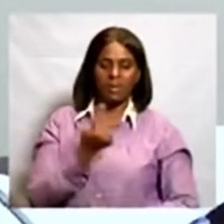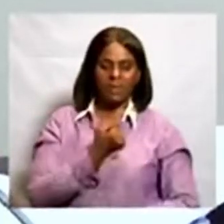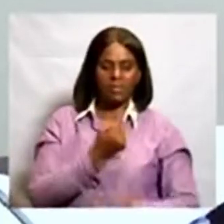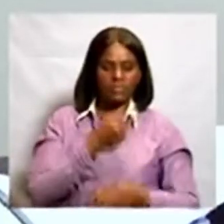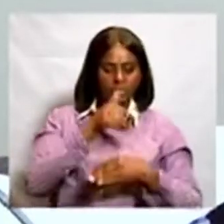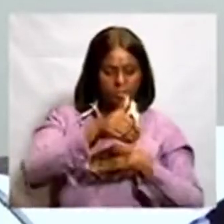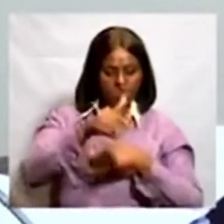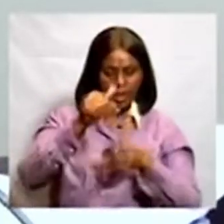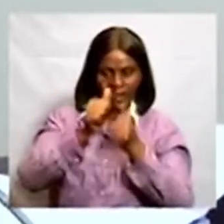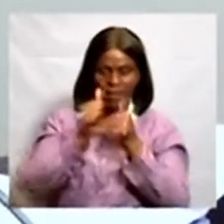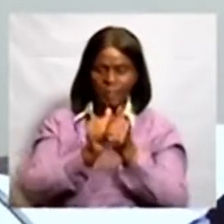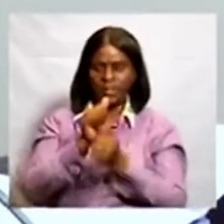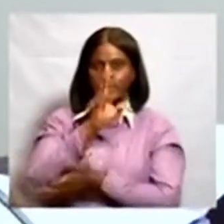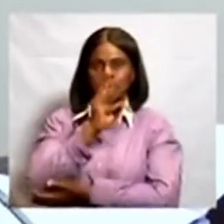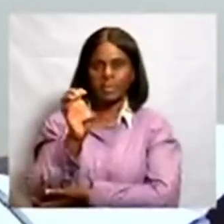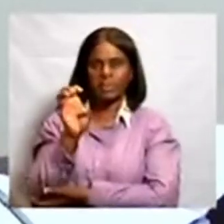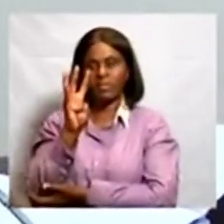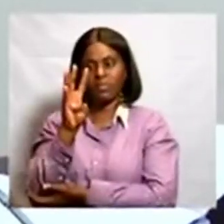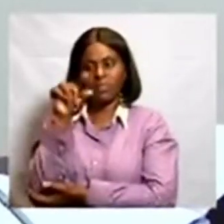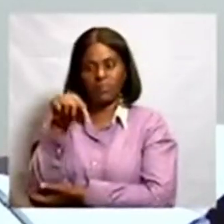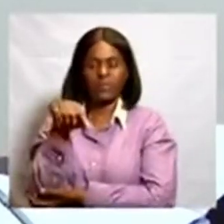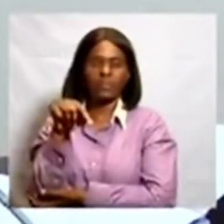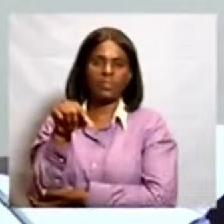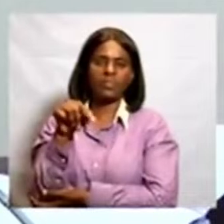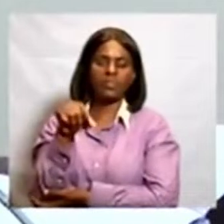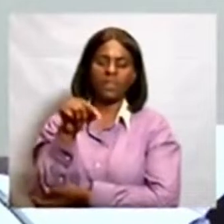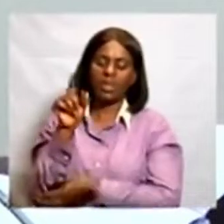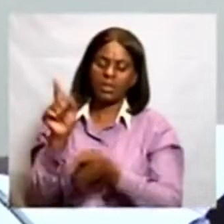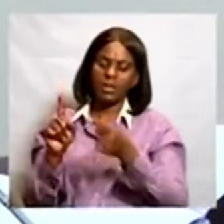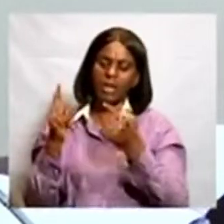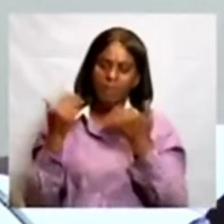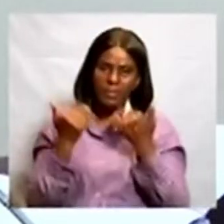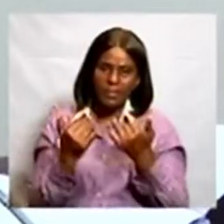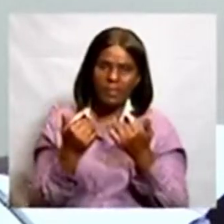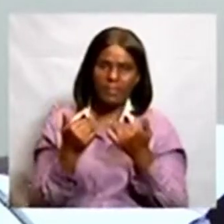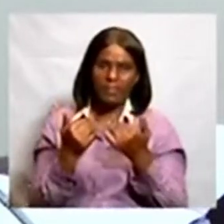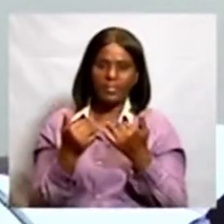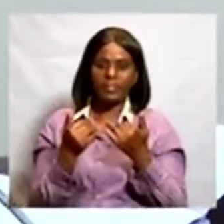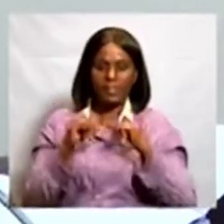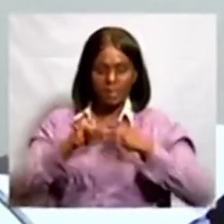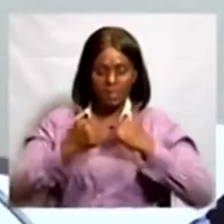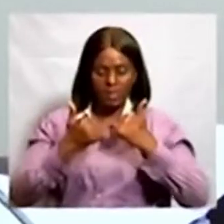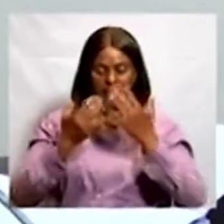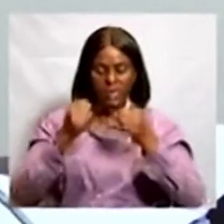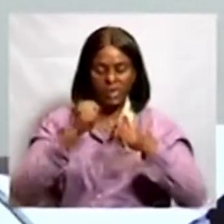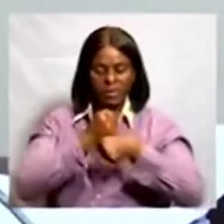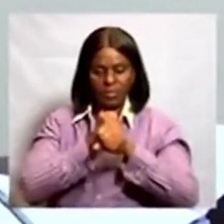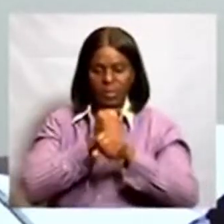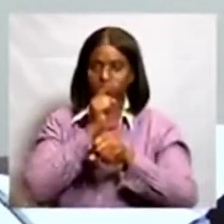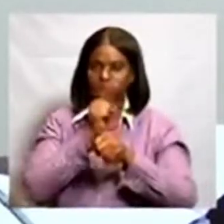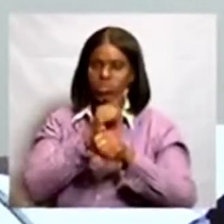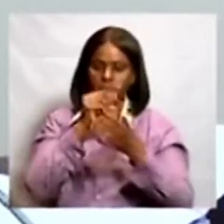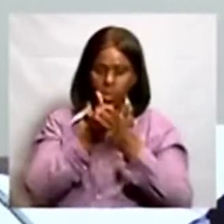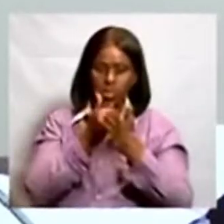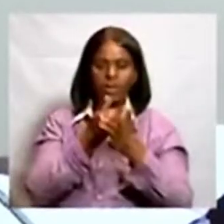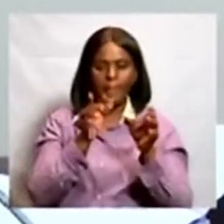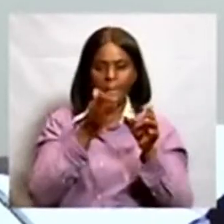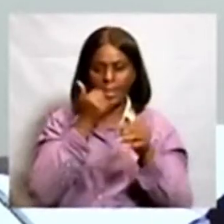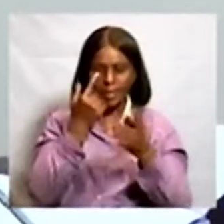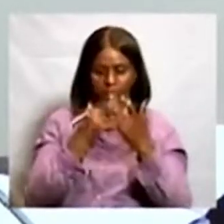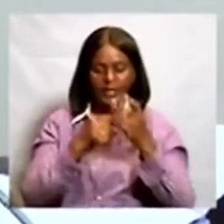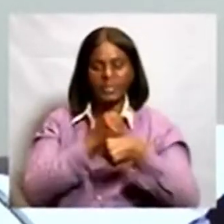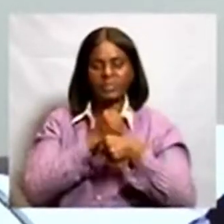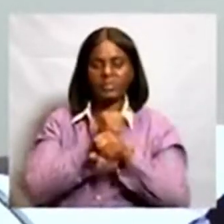registered about 604 qualifications to date. So we want to make it mandatory and ensure